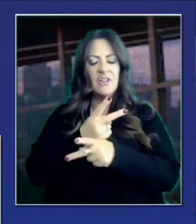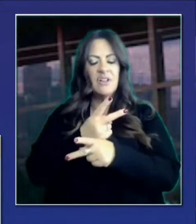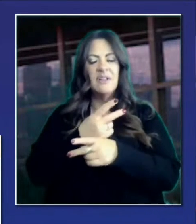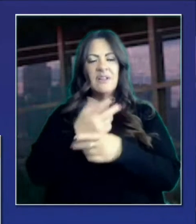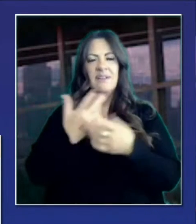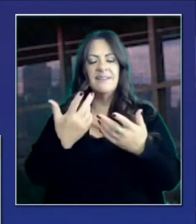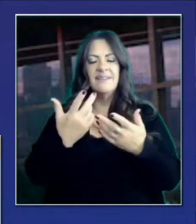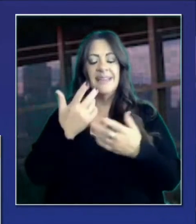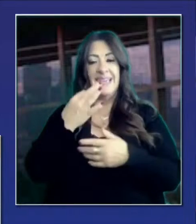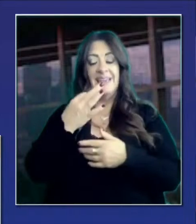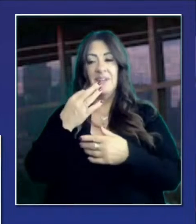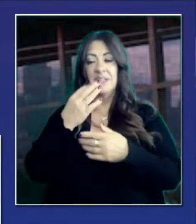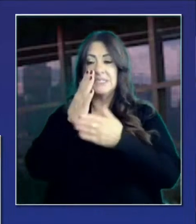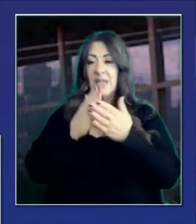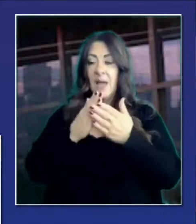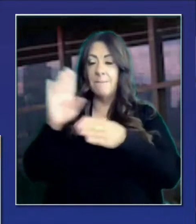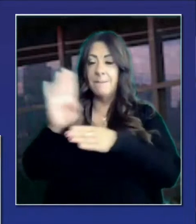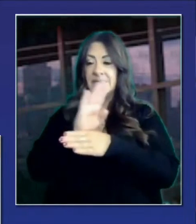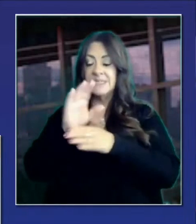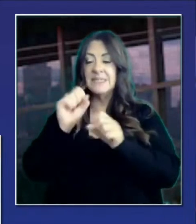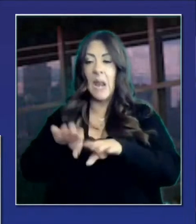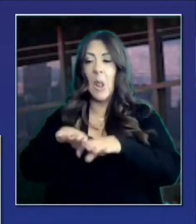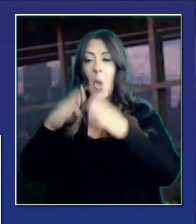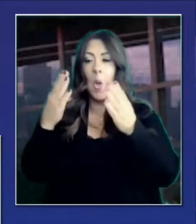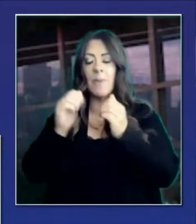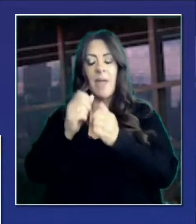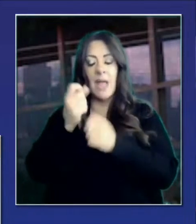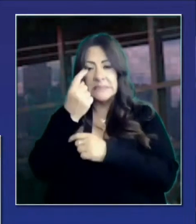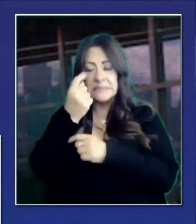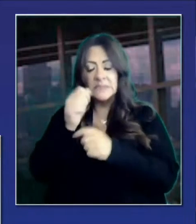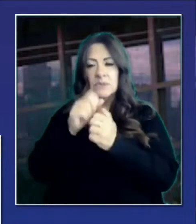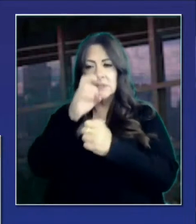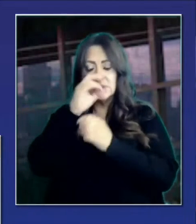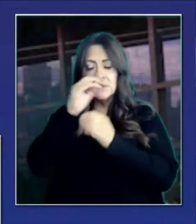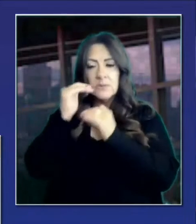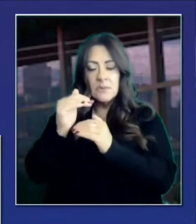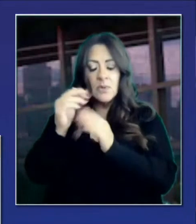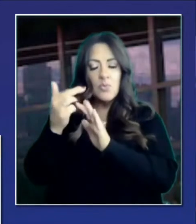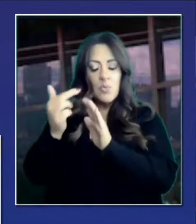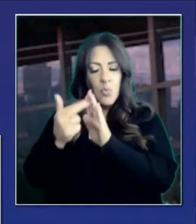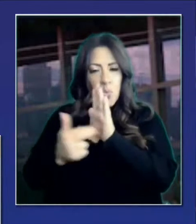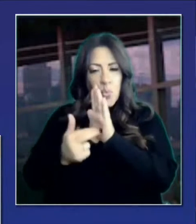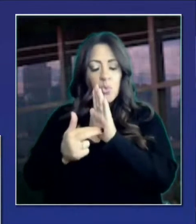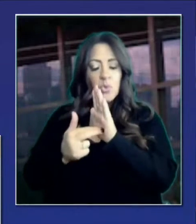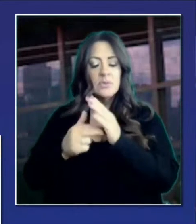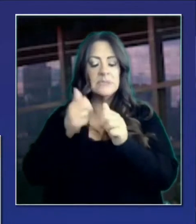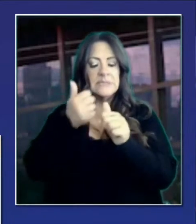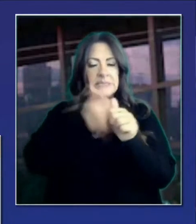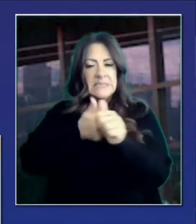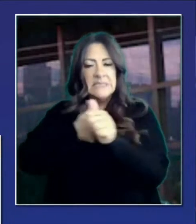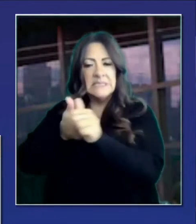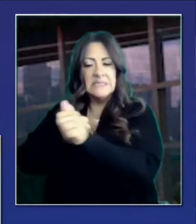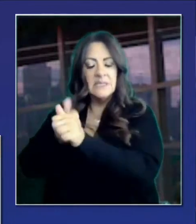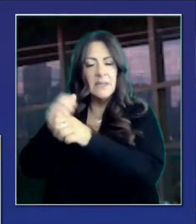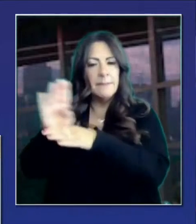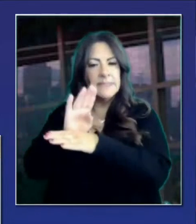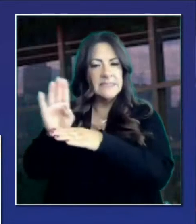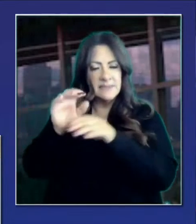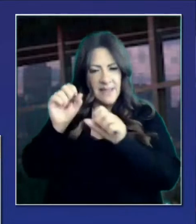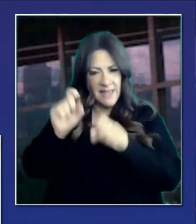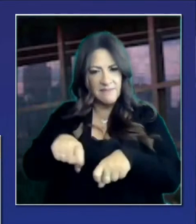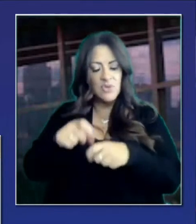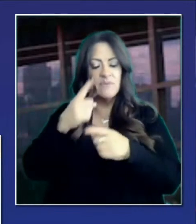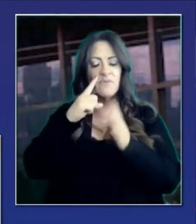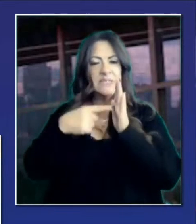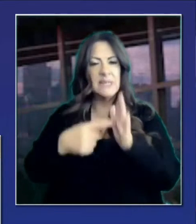there are certain conditions that need to be met as it relates to those activities as well. We're doing more to not